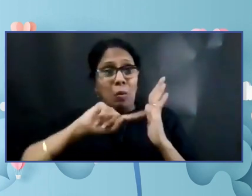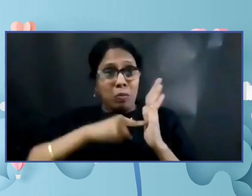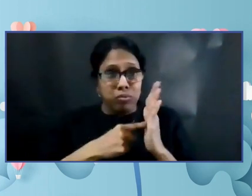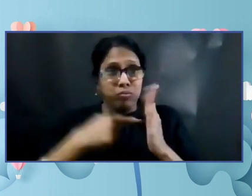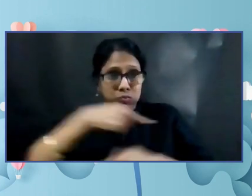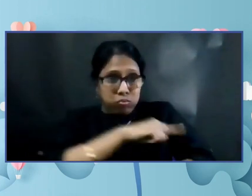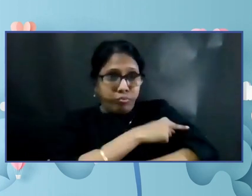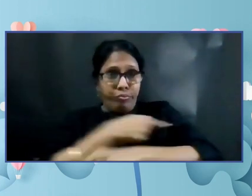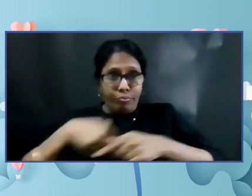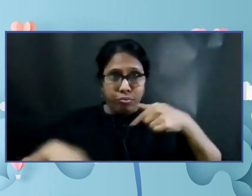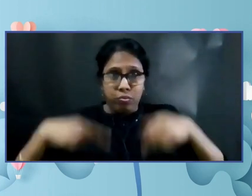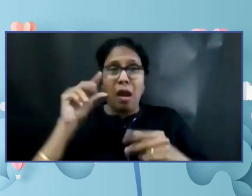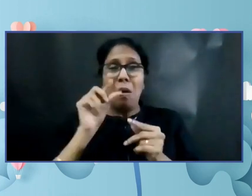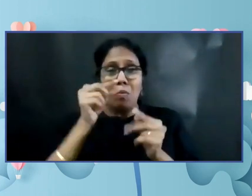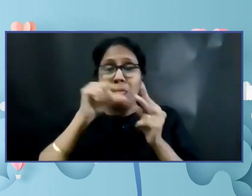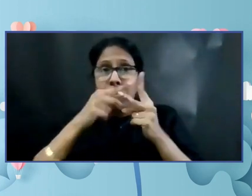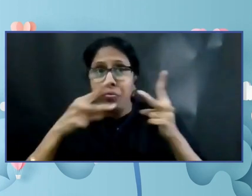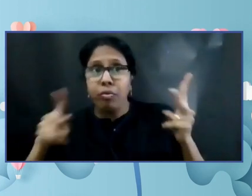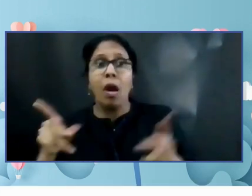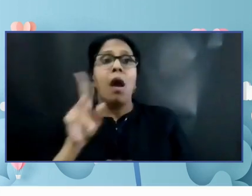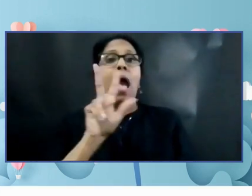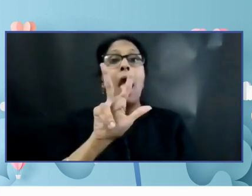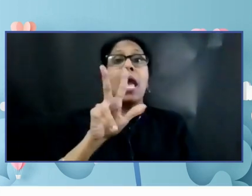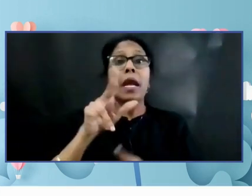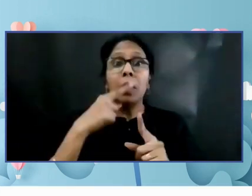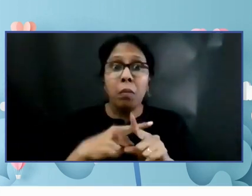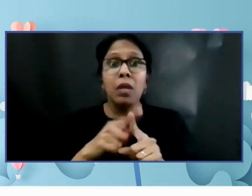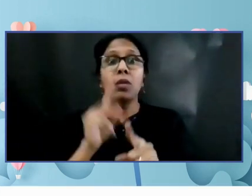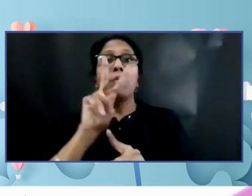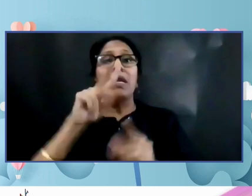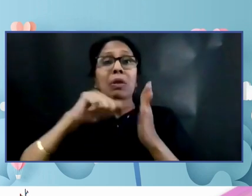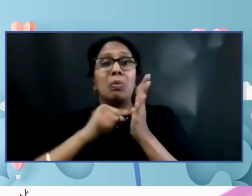screws throughout my body, which I wear proudly.